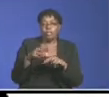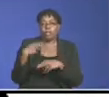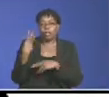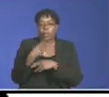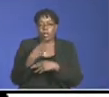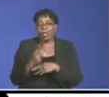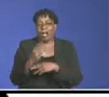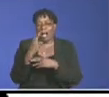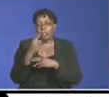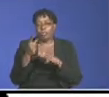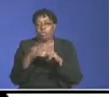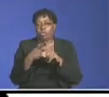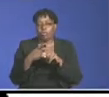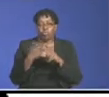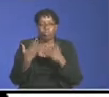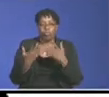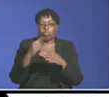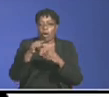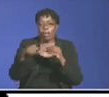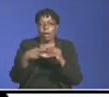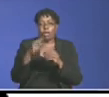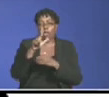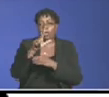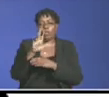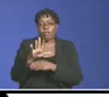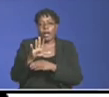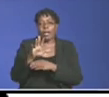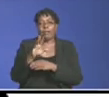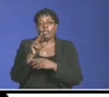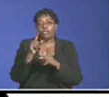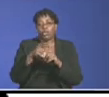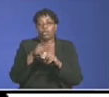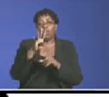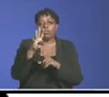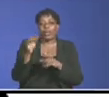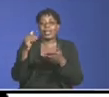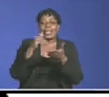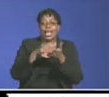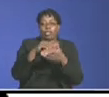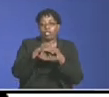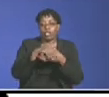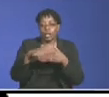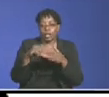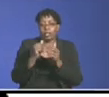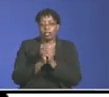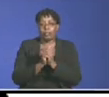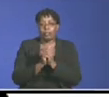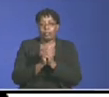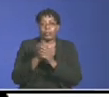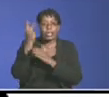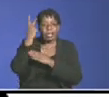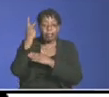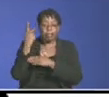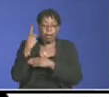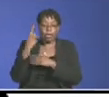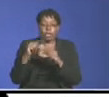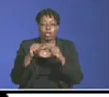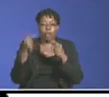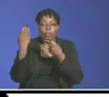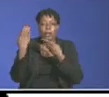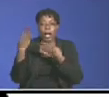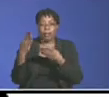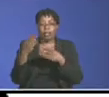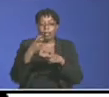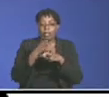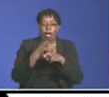up to about $35,000 to $40,000. Parents, especially in Grand Bahama, have it so difficult to get all of